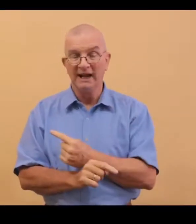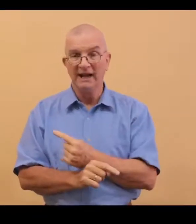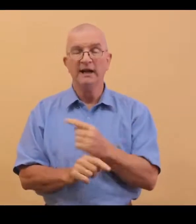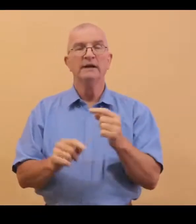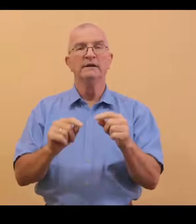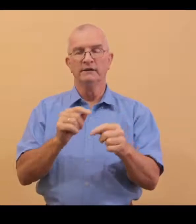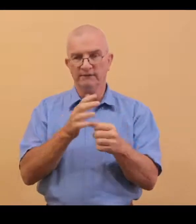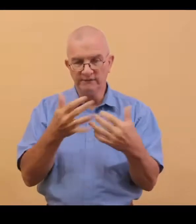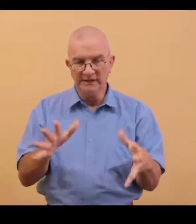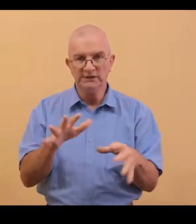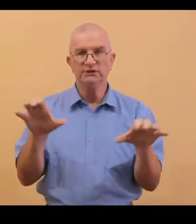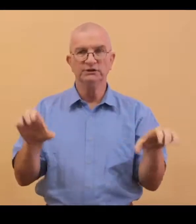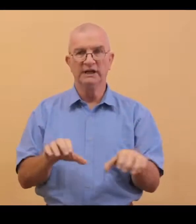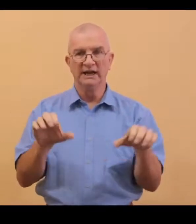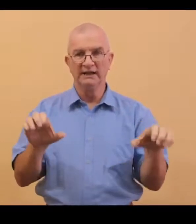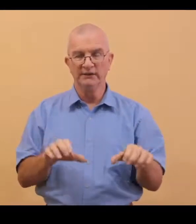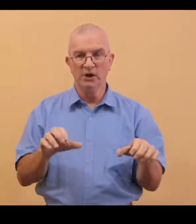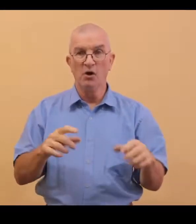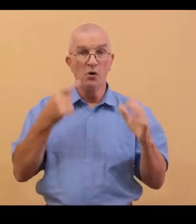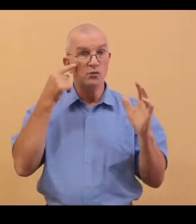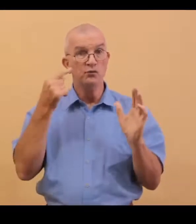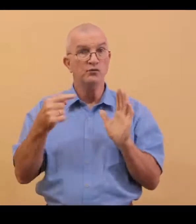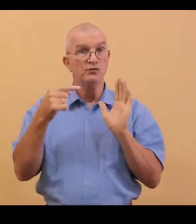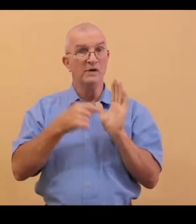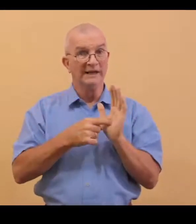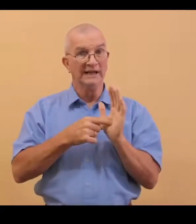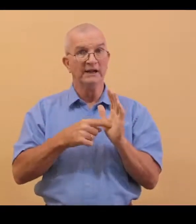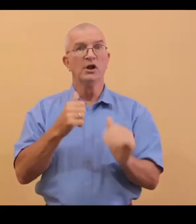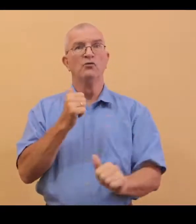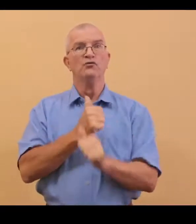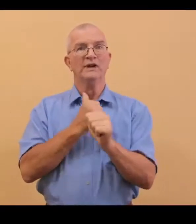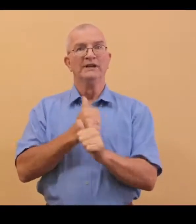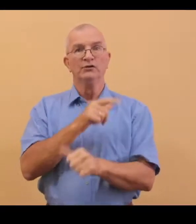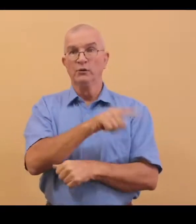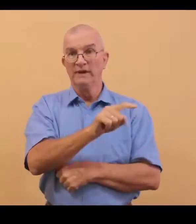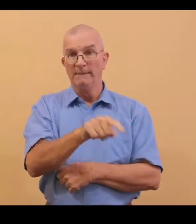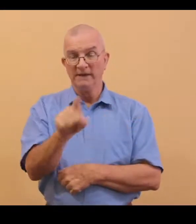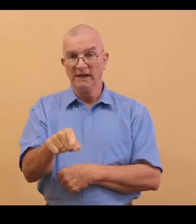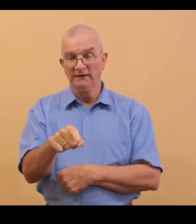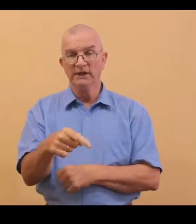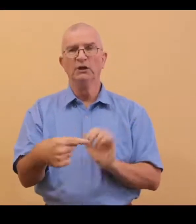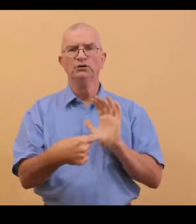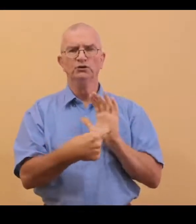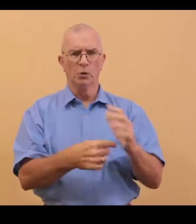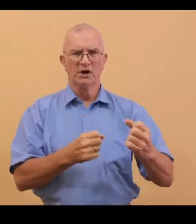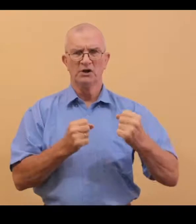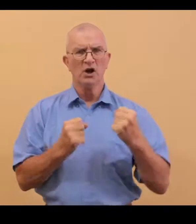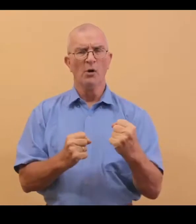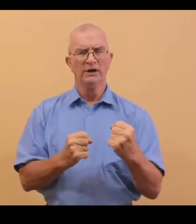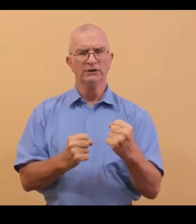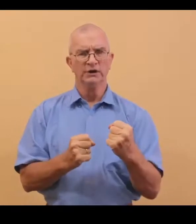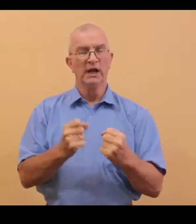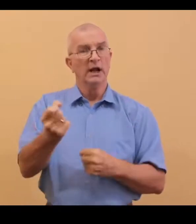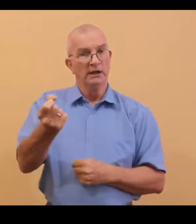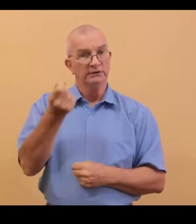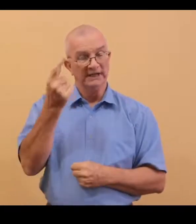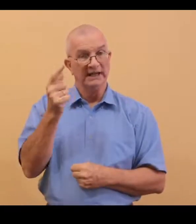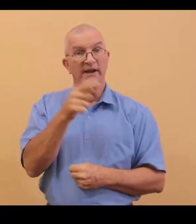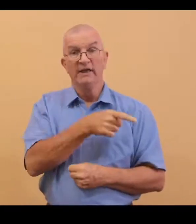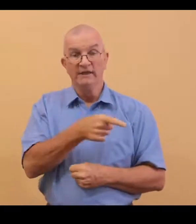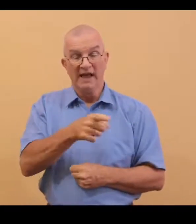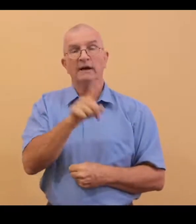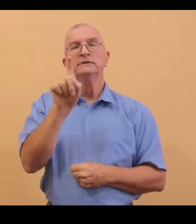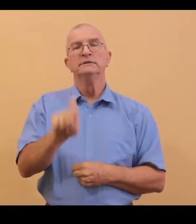this activity, recognizing the risk but demonstrating courage and understanding that they